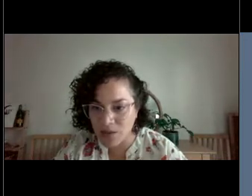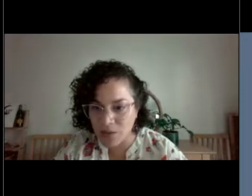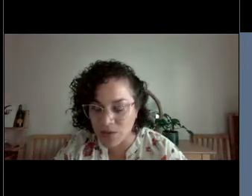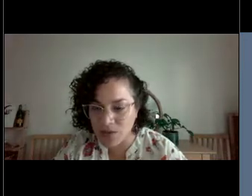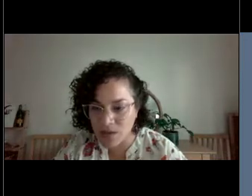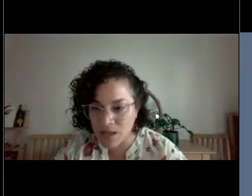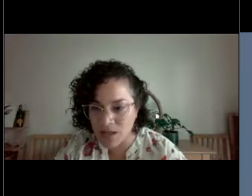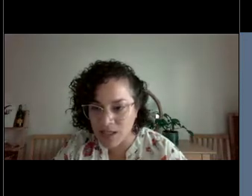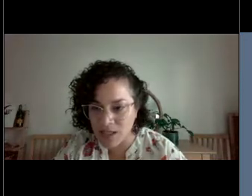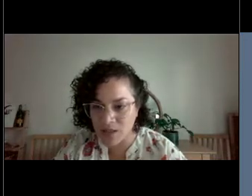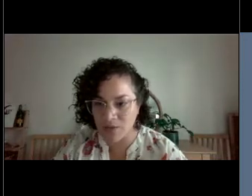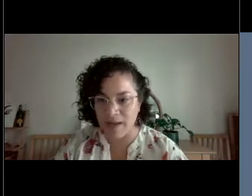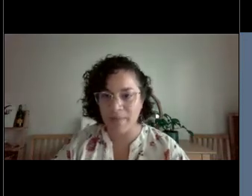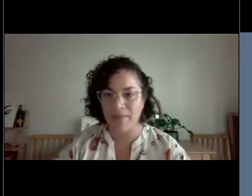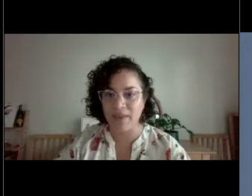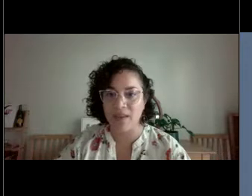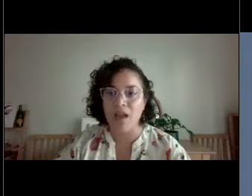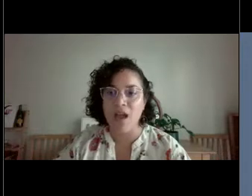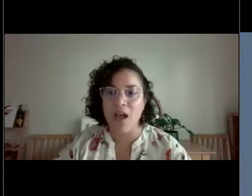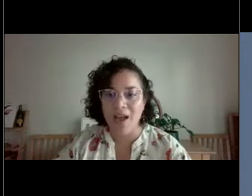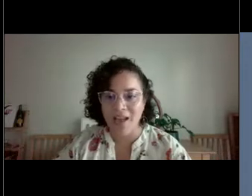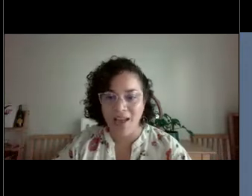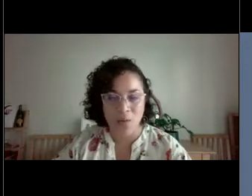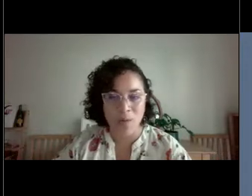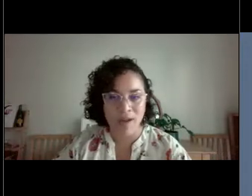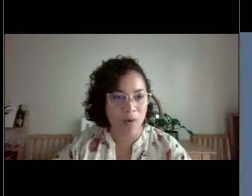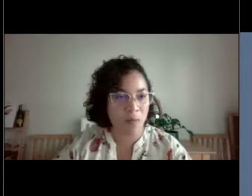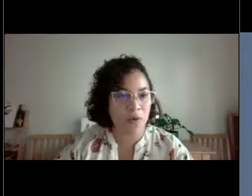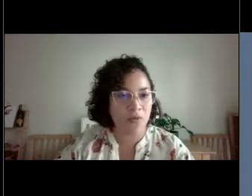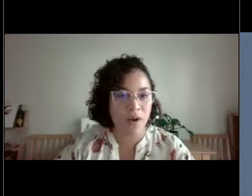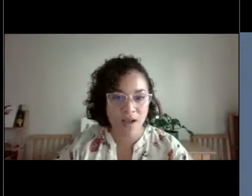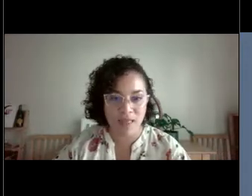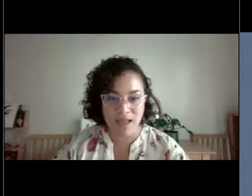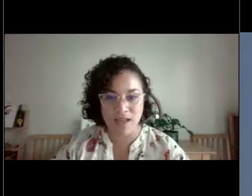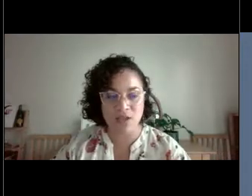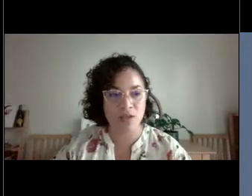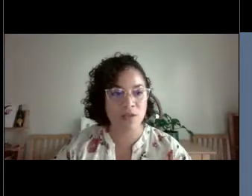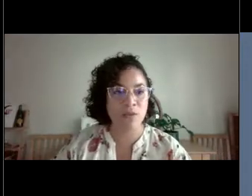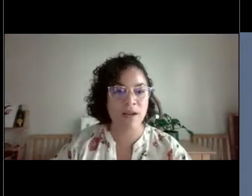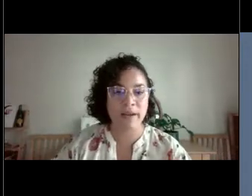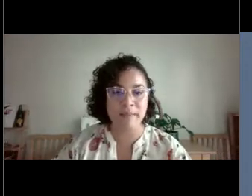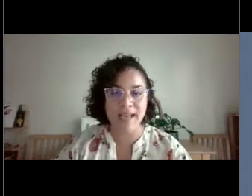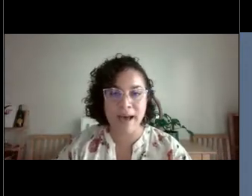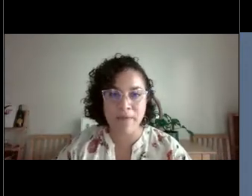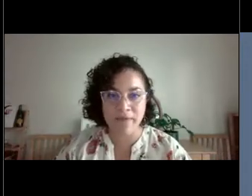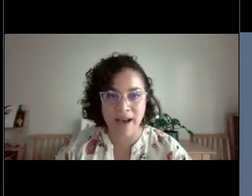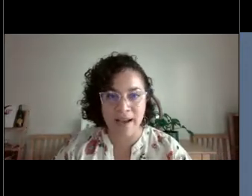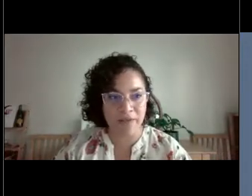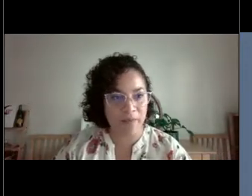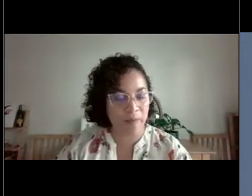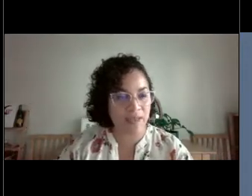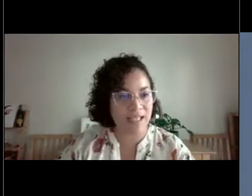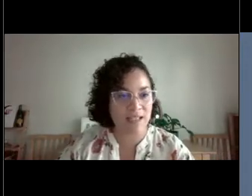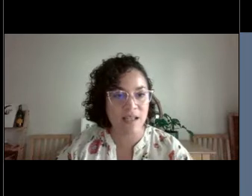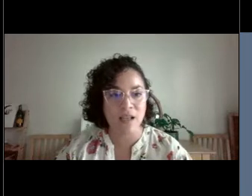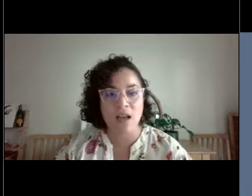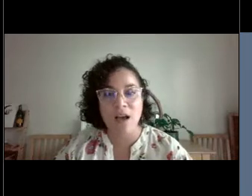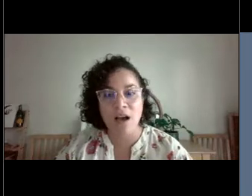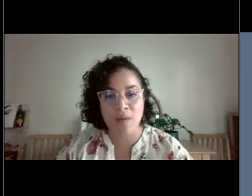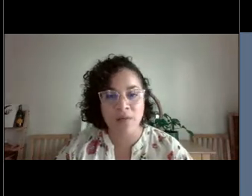I don't see her on the list. Okay. We will move on then to tab 5,